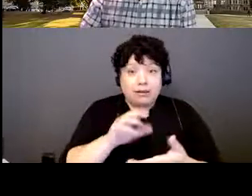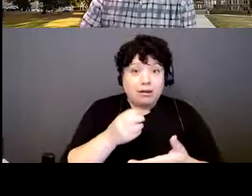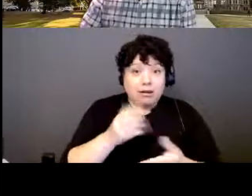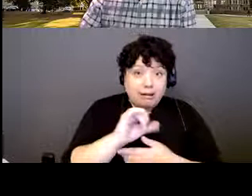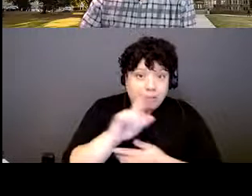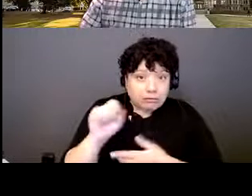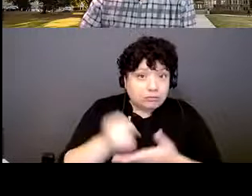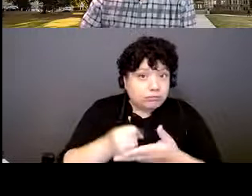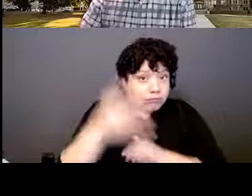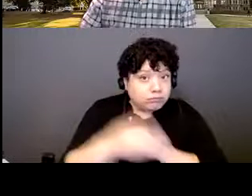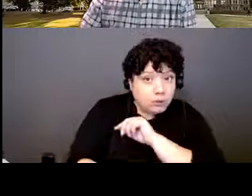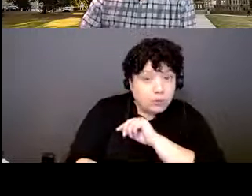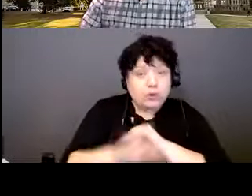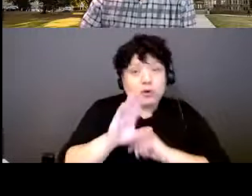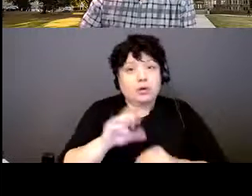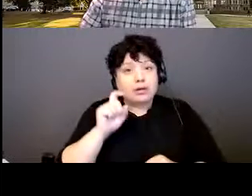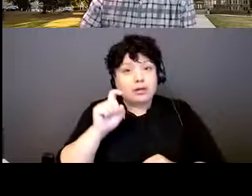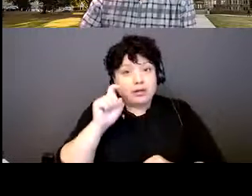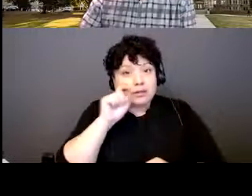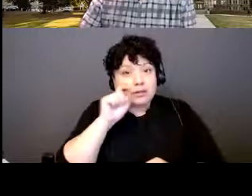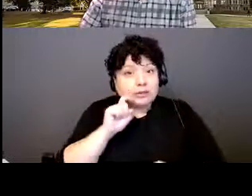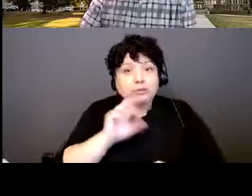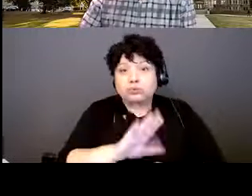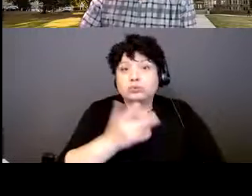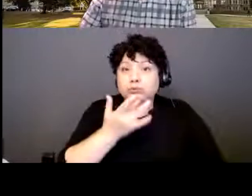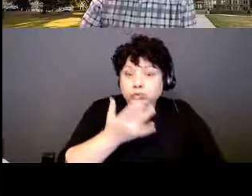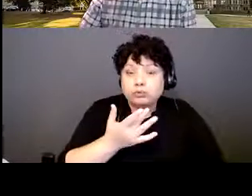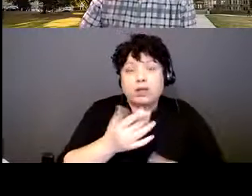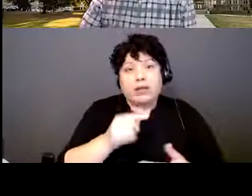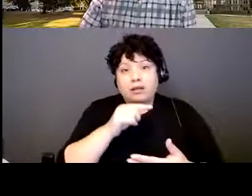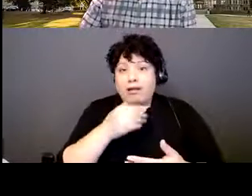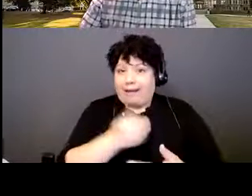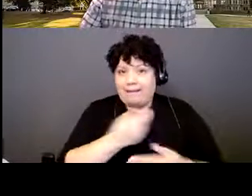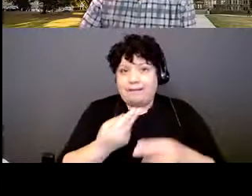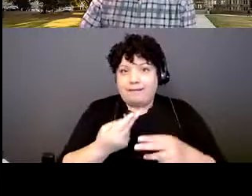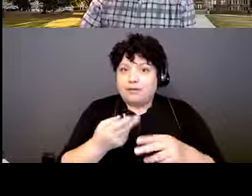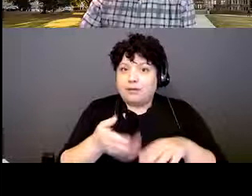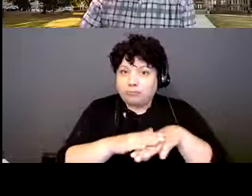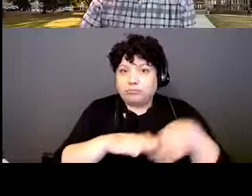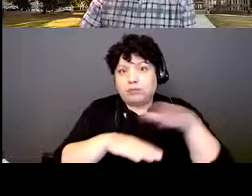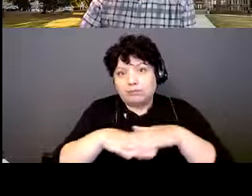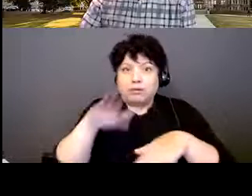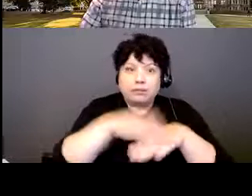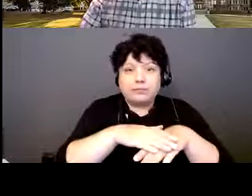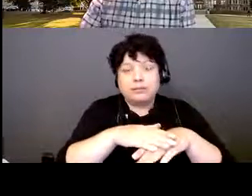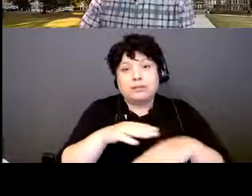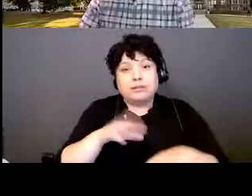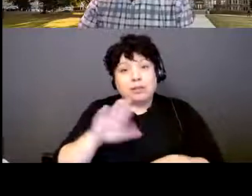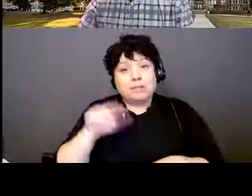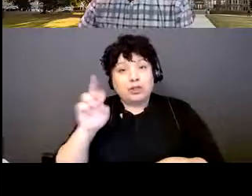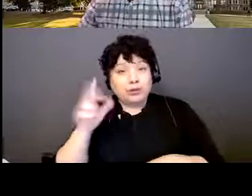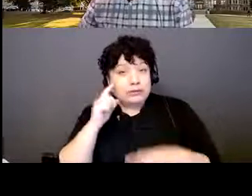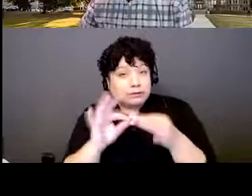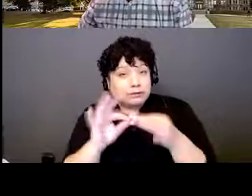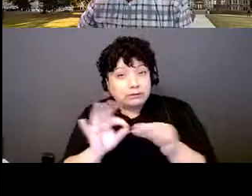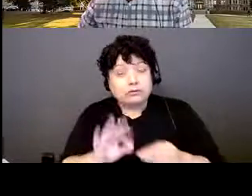sexual orientation, you know, there's increasing vulnerabilities that go with that. So as Peter said, so important to really understand